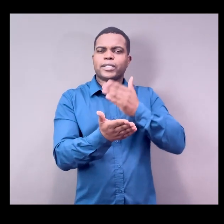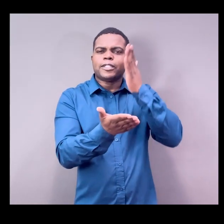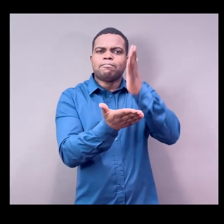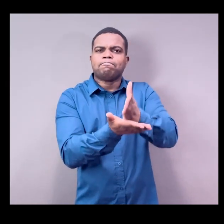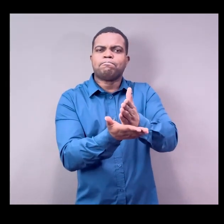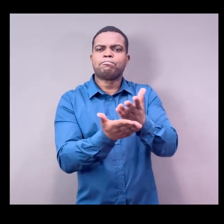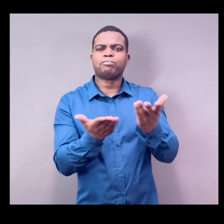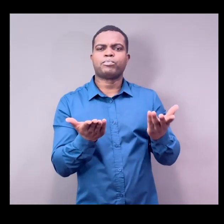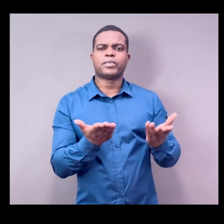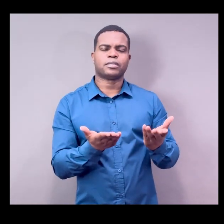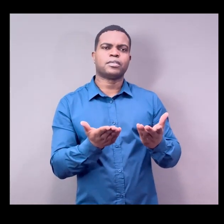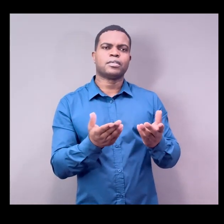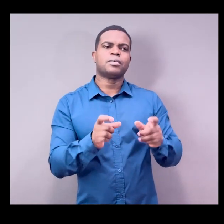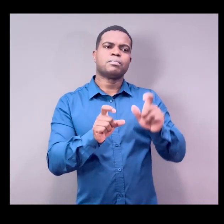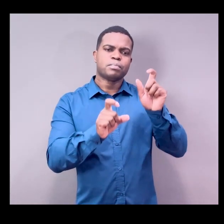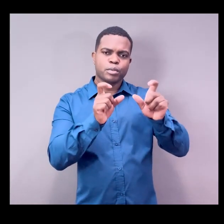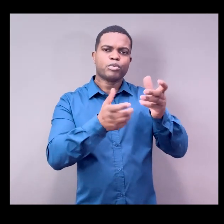that